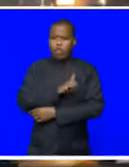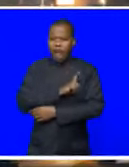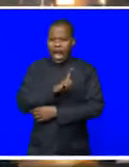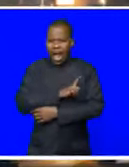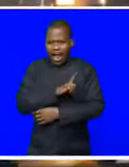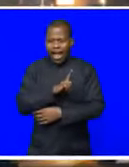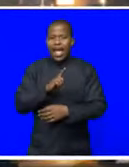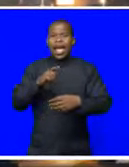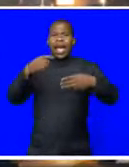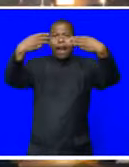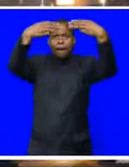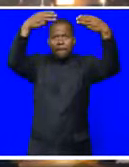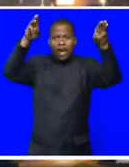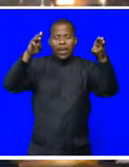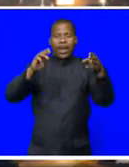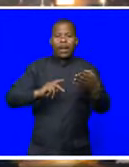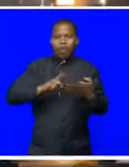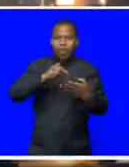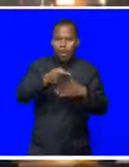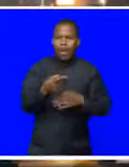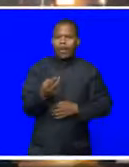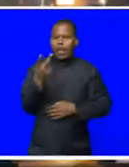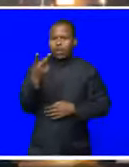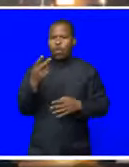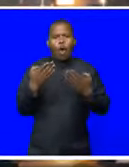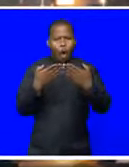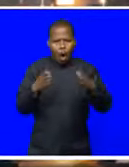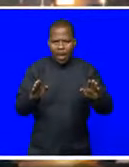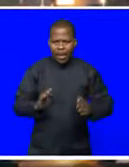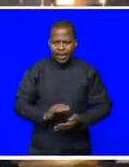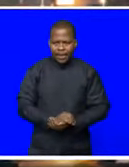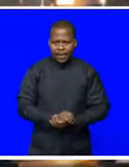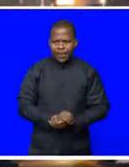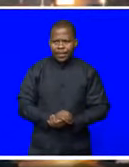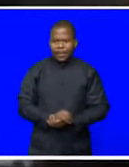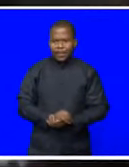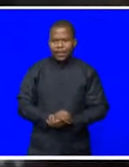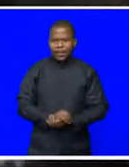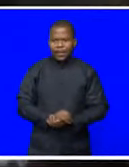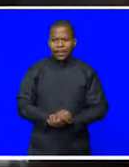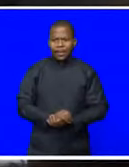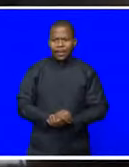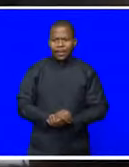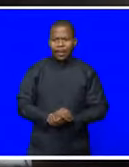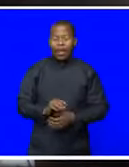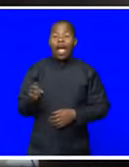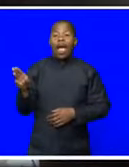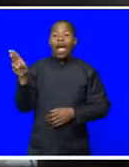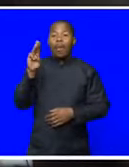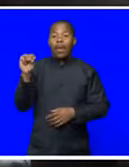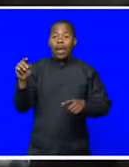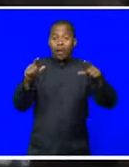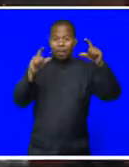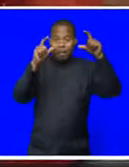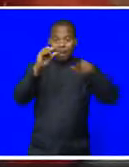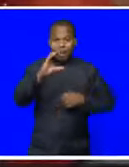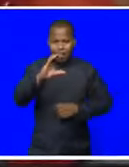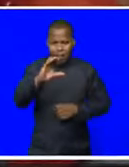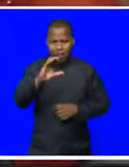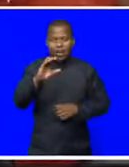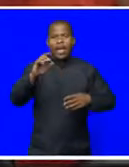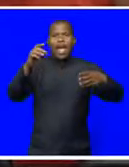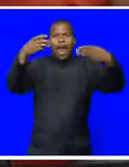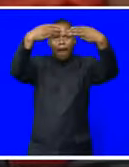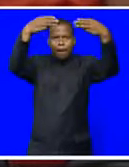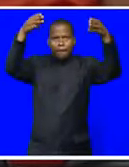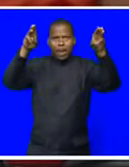efficiency and effectiveness of the parliamentary or parliament operations. The Prime Minister, Cleopas Dlamini, has launched the